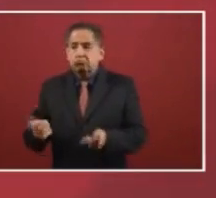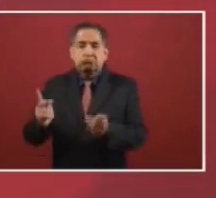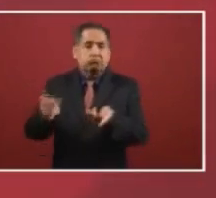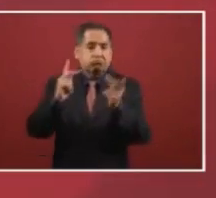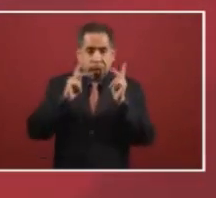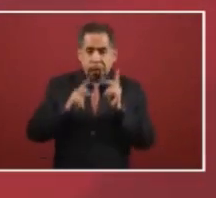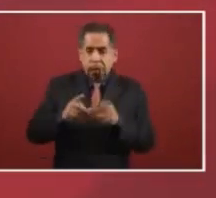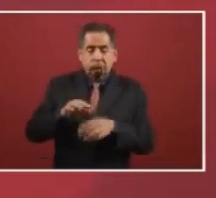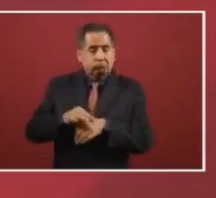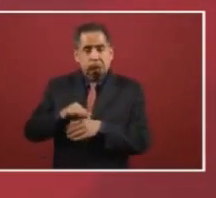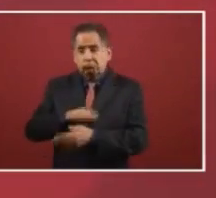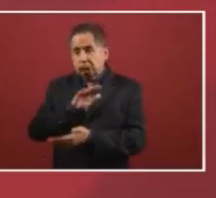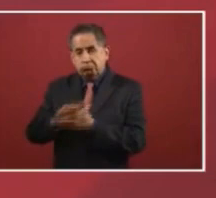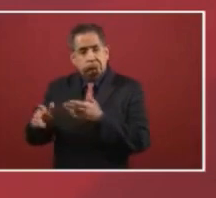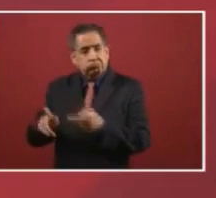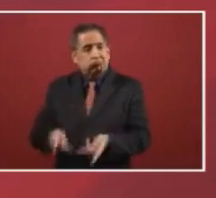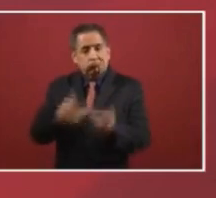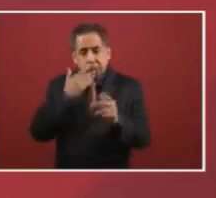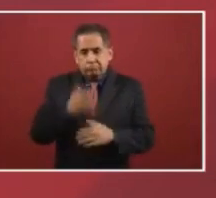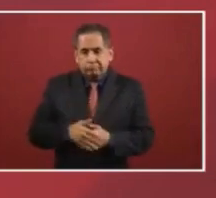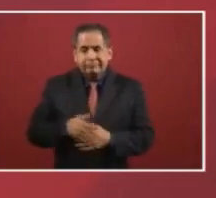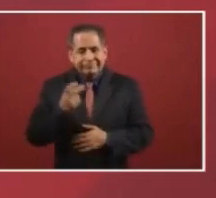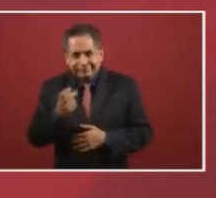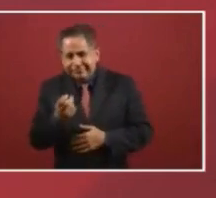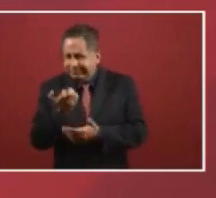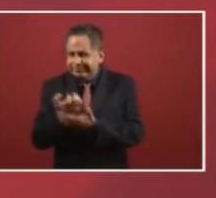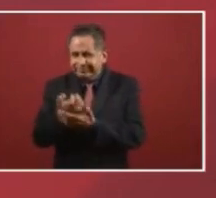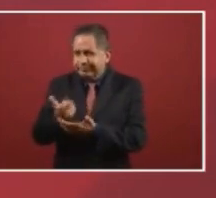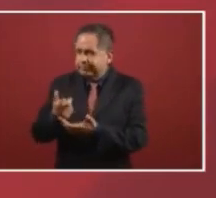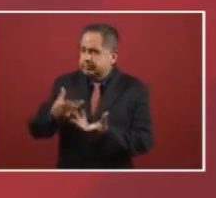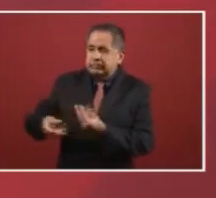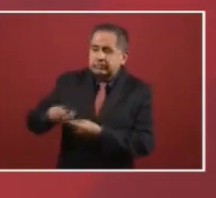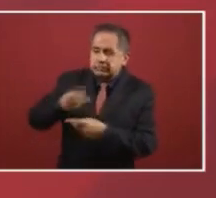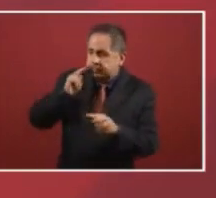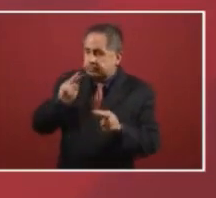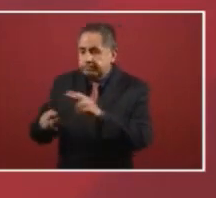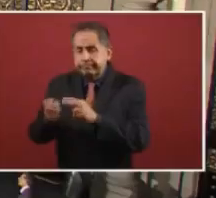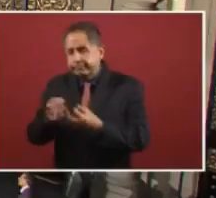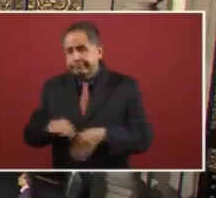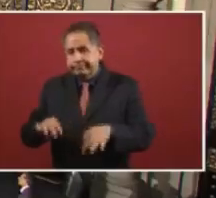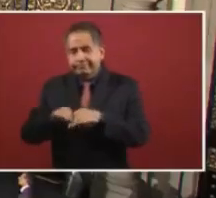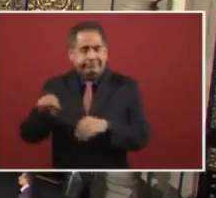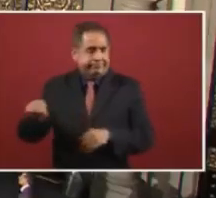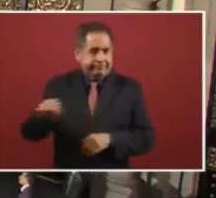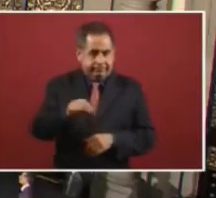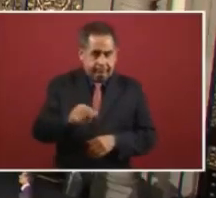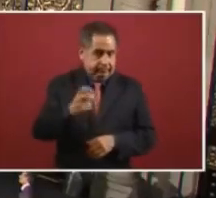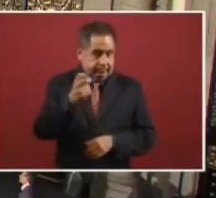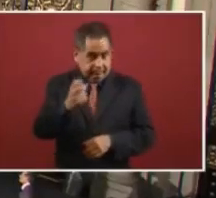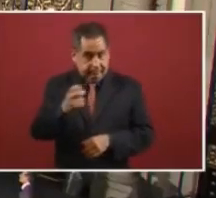One on Thursday and one on Sunday. And that's the popular economy.